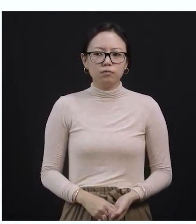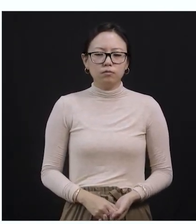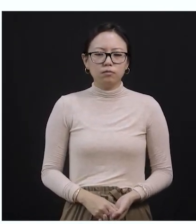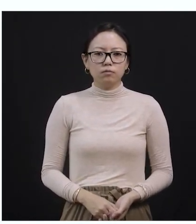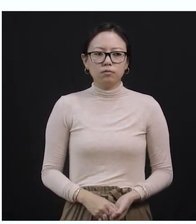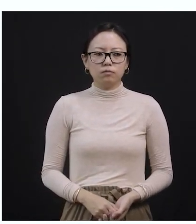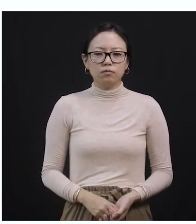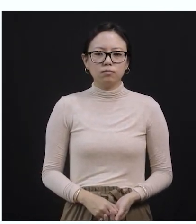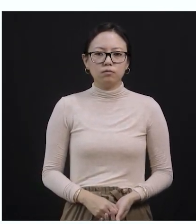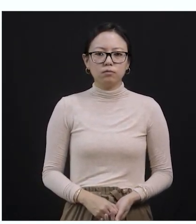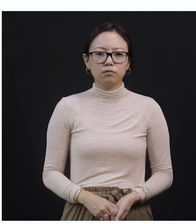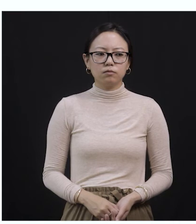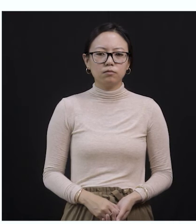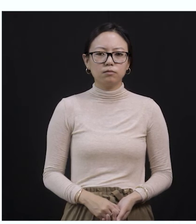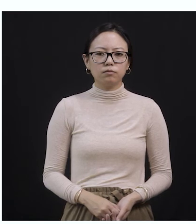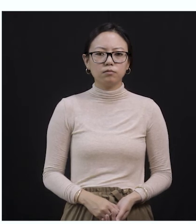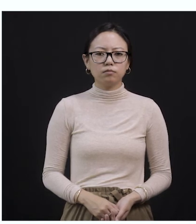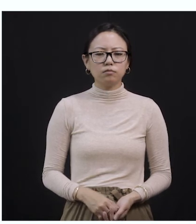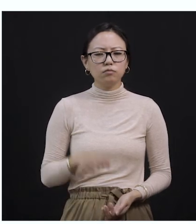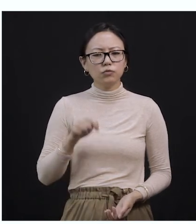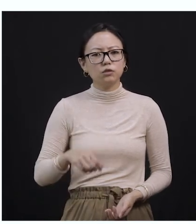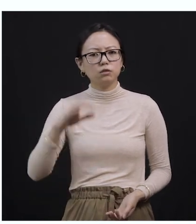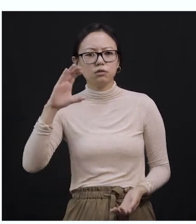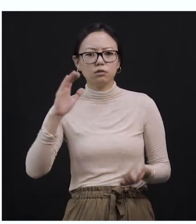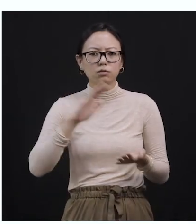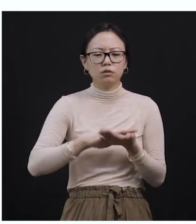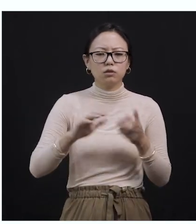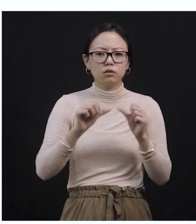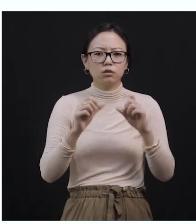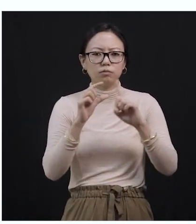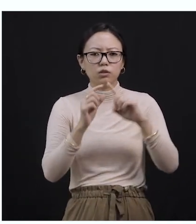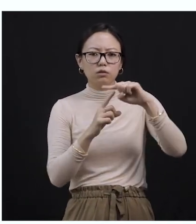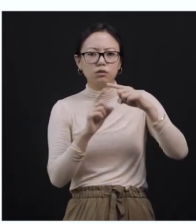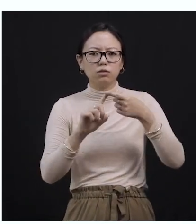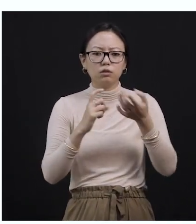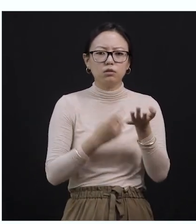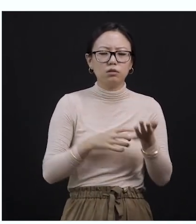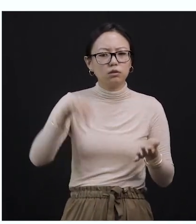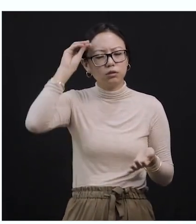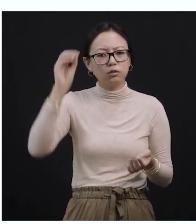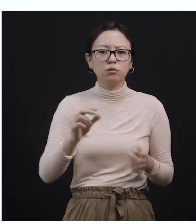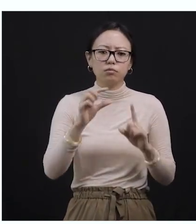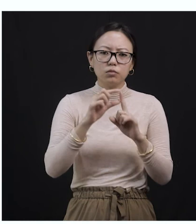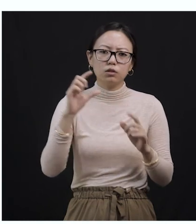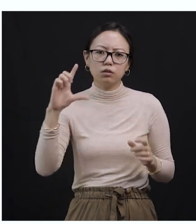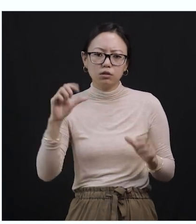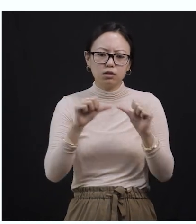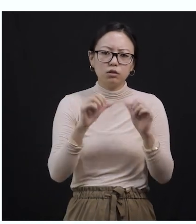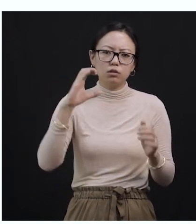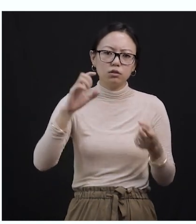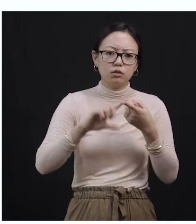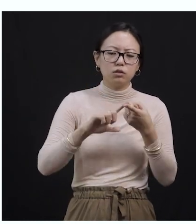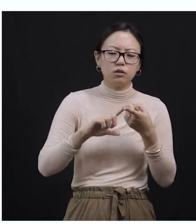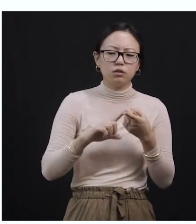children? So in this chapter, we have learned about place value, the one